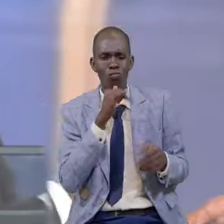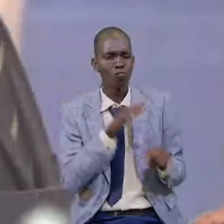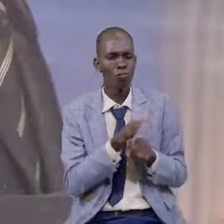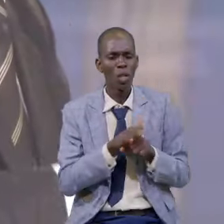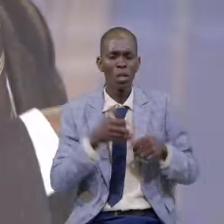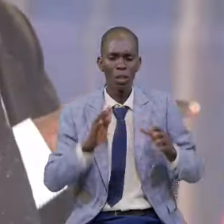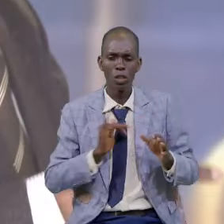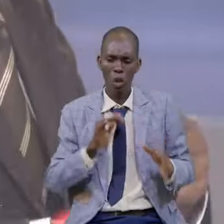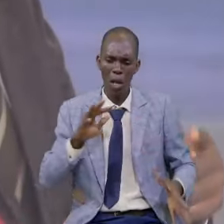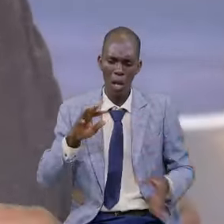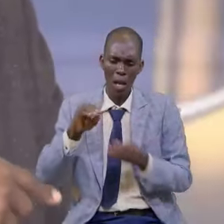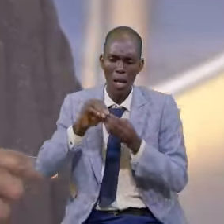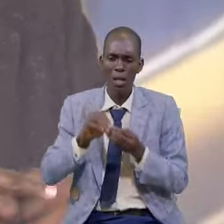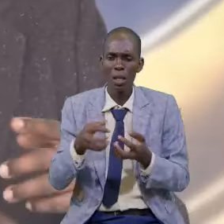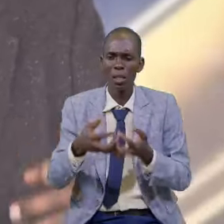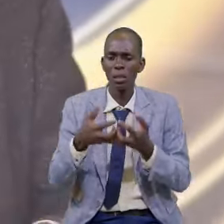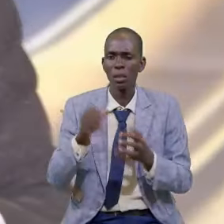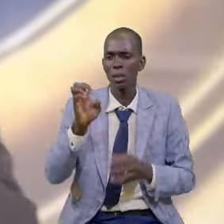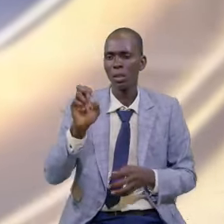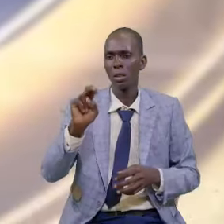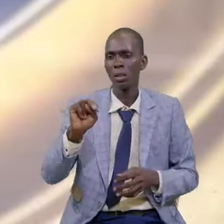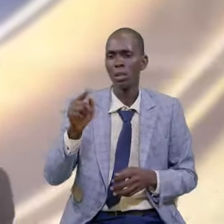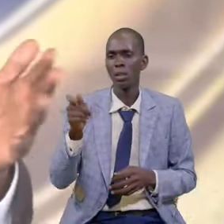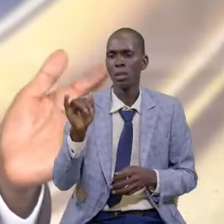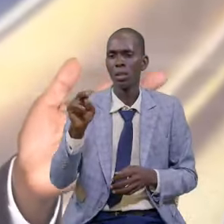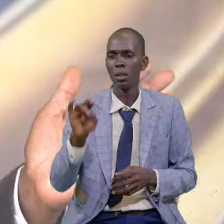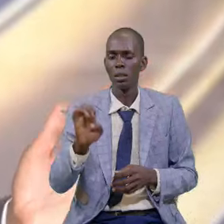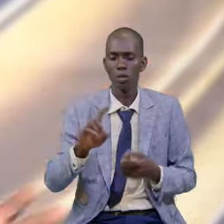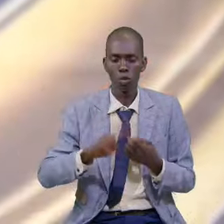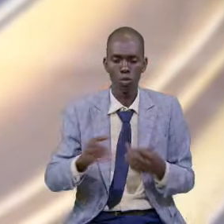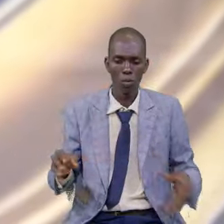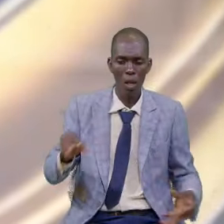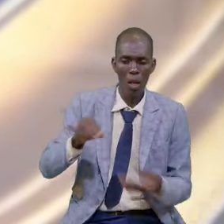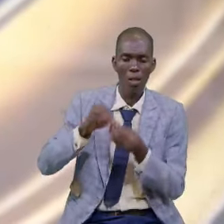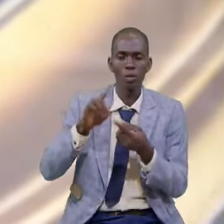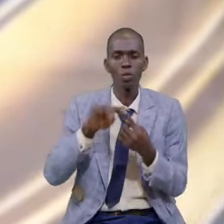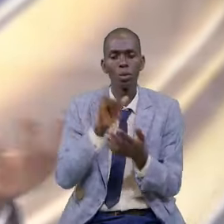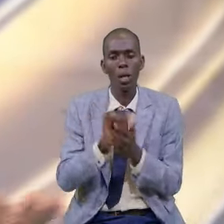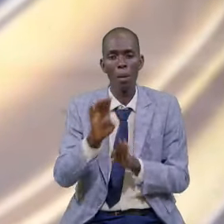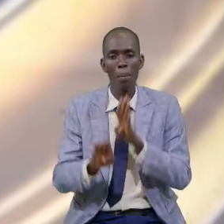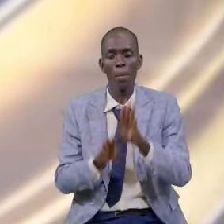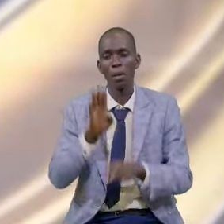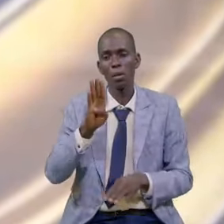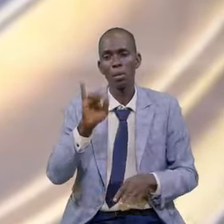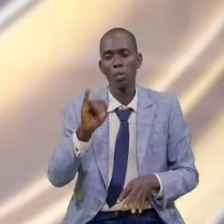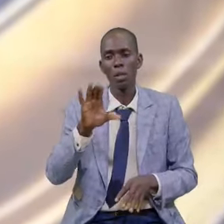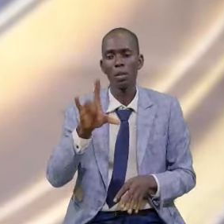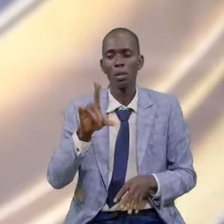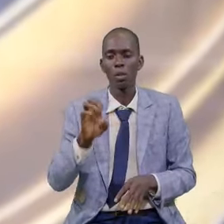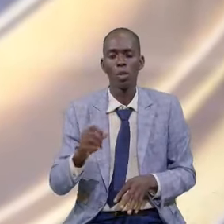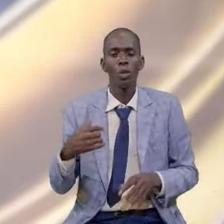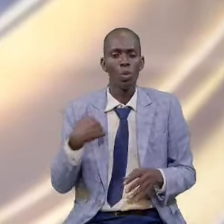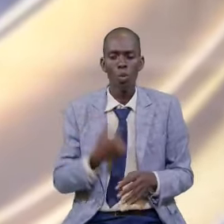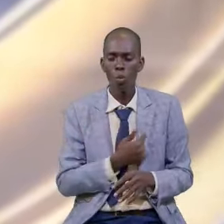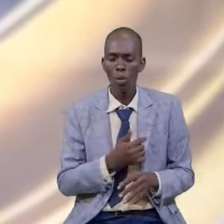the engine will make the wheels to roll faster, and we don't have to sweat. And so we